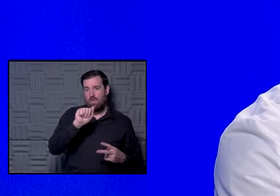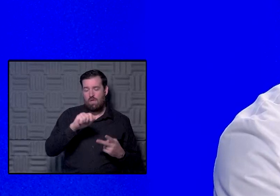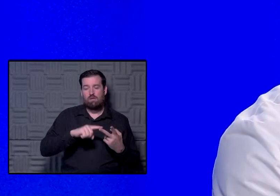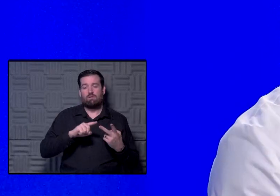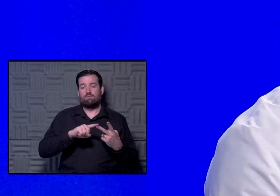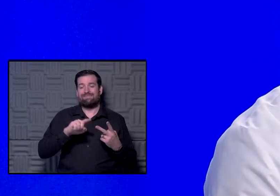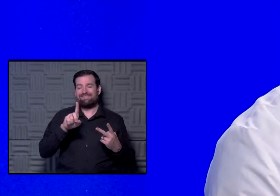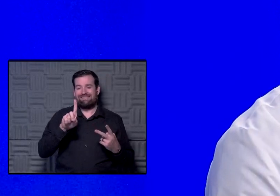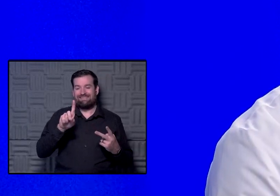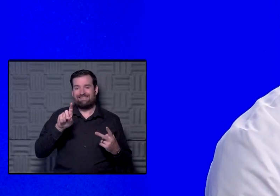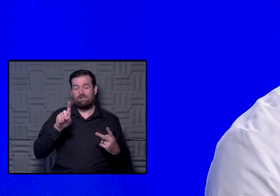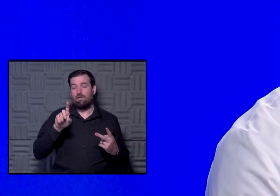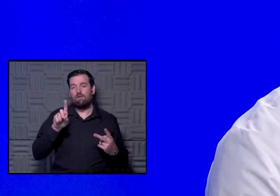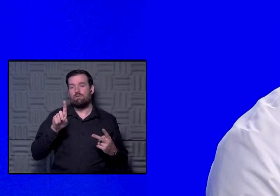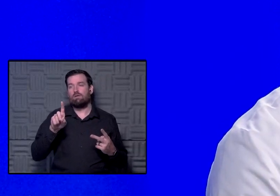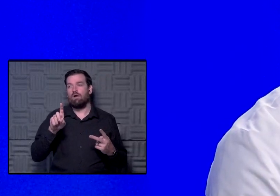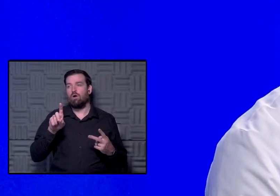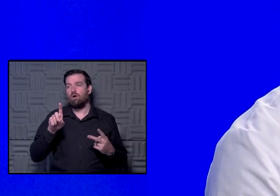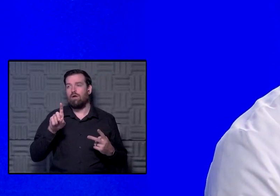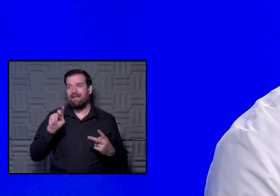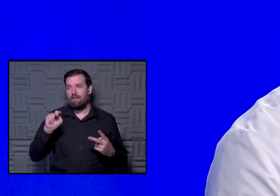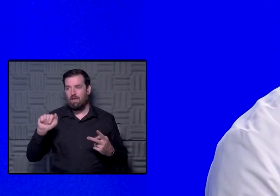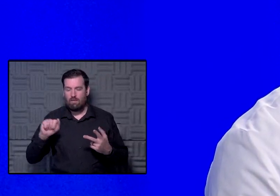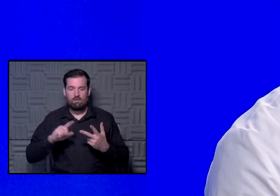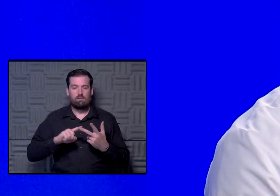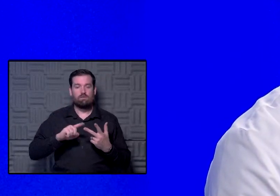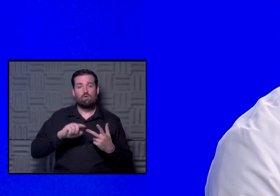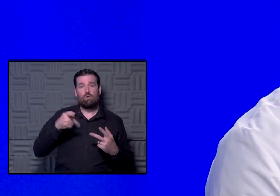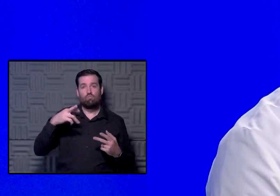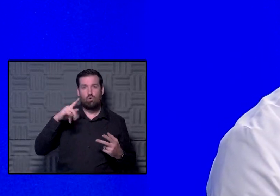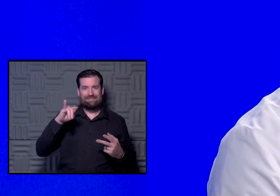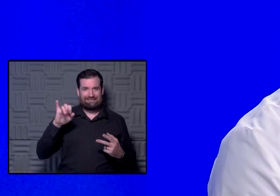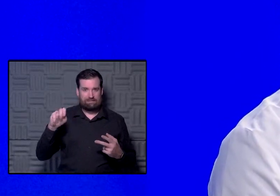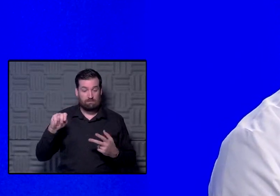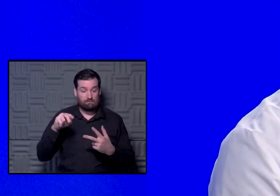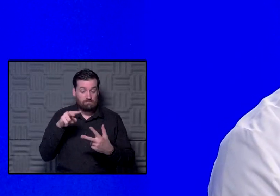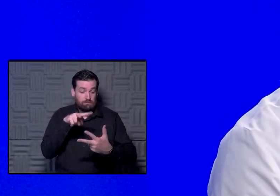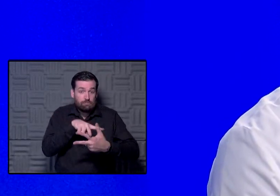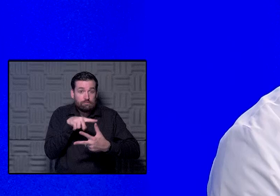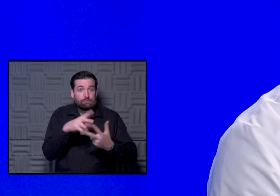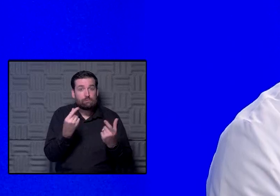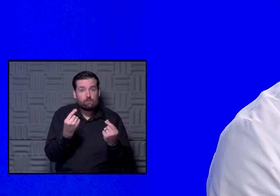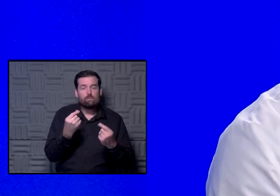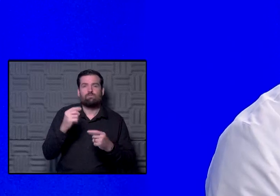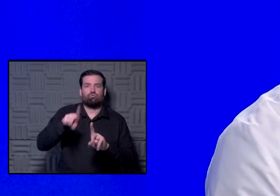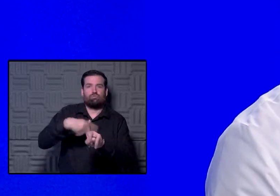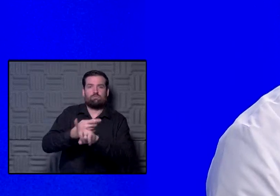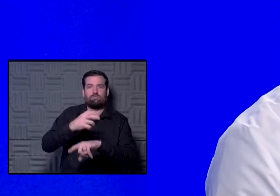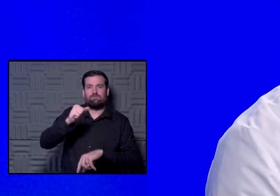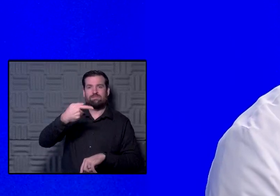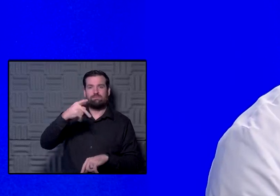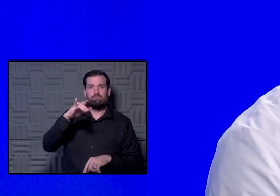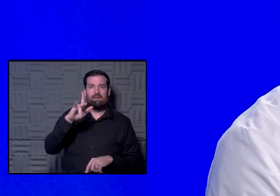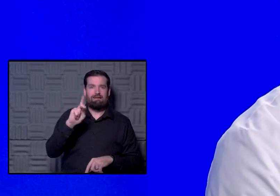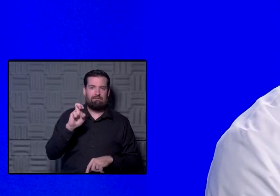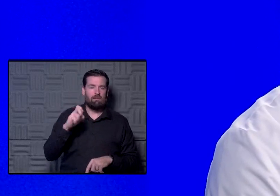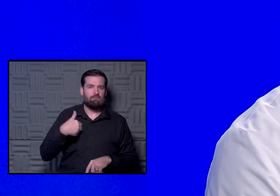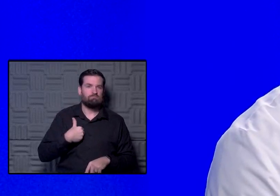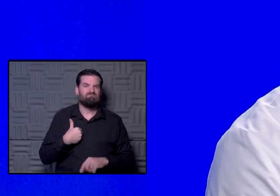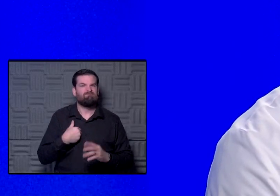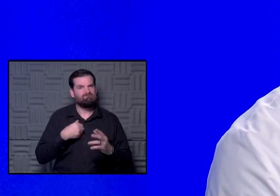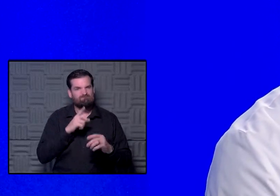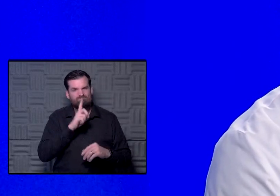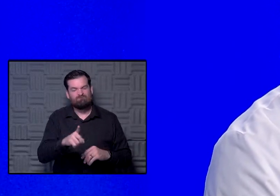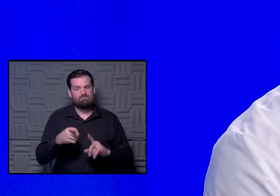or protein. And really what those mRNA and DNA encode is the spike. So we are fairly certain, certainly